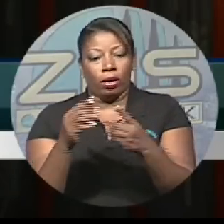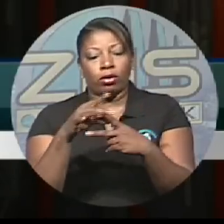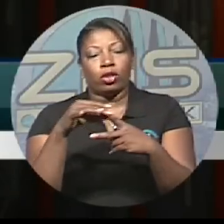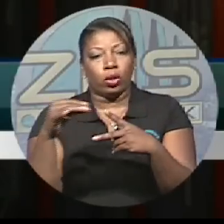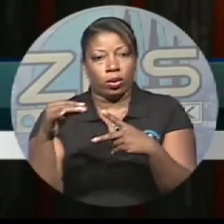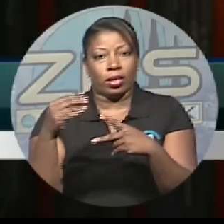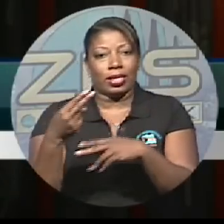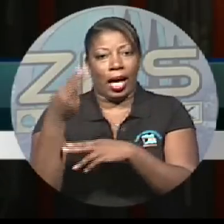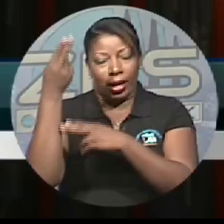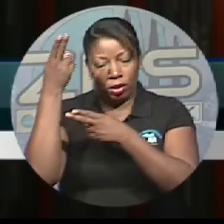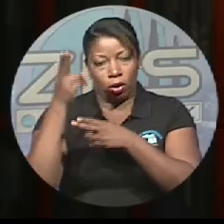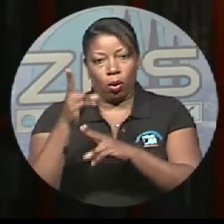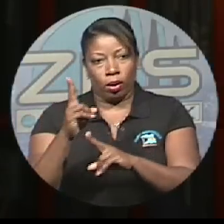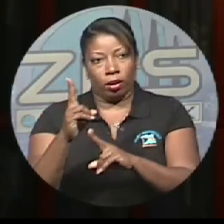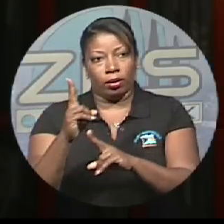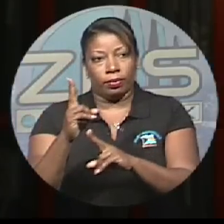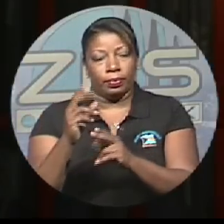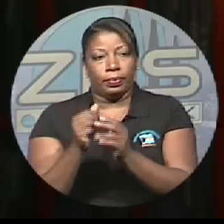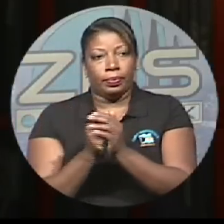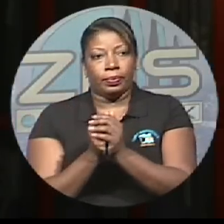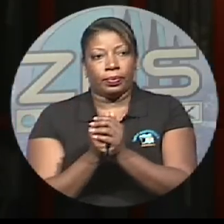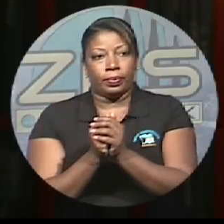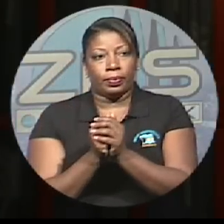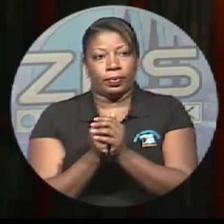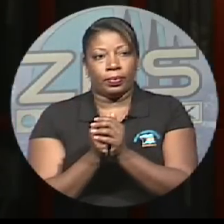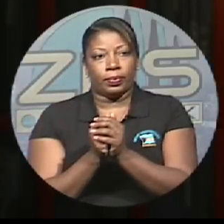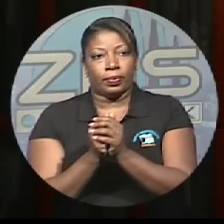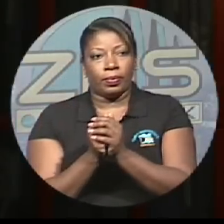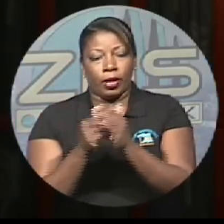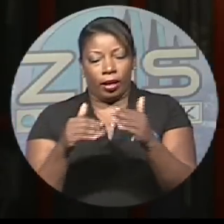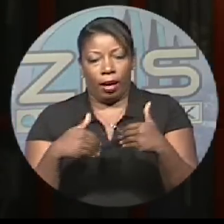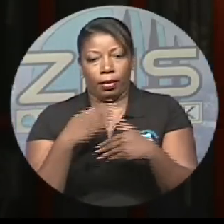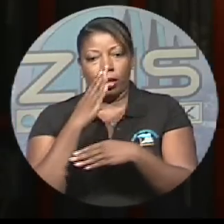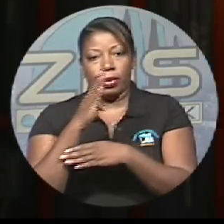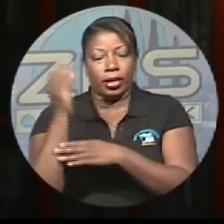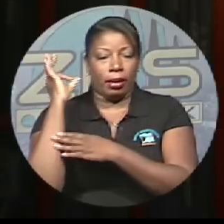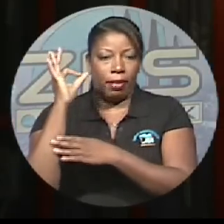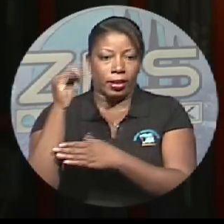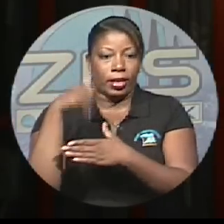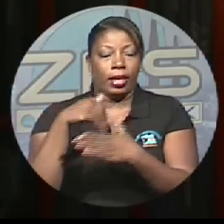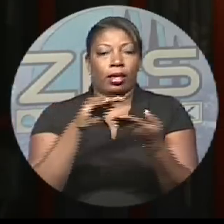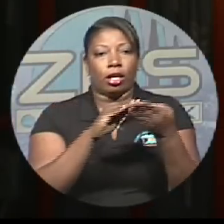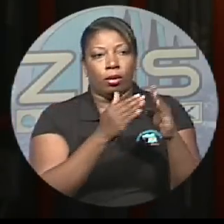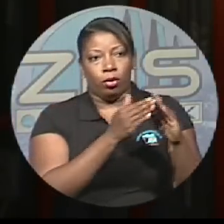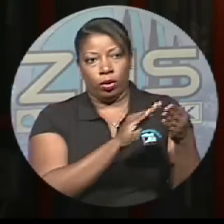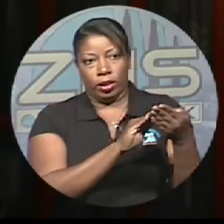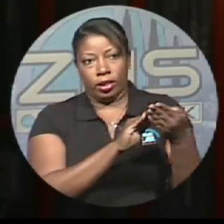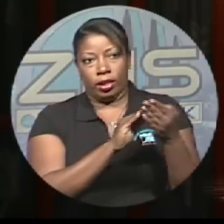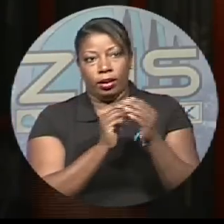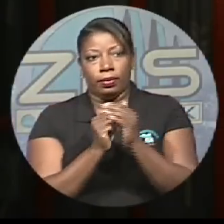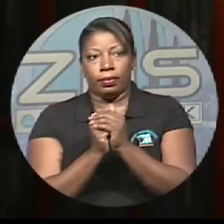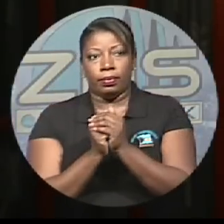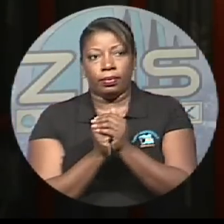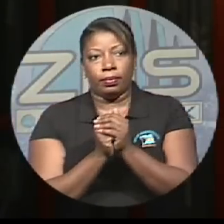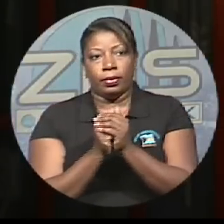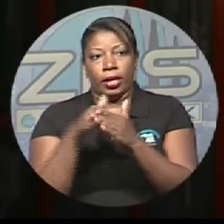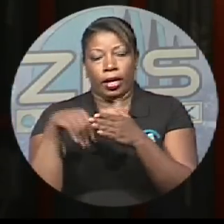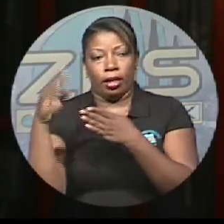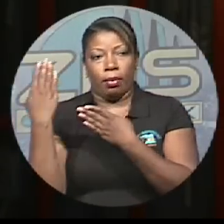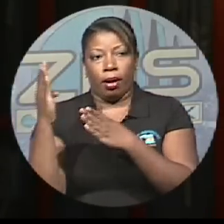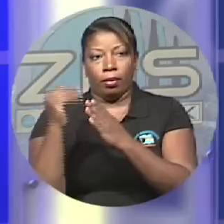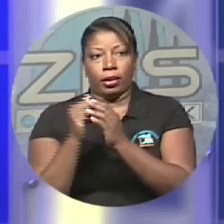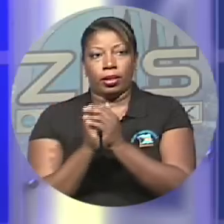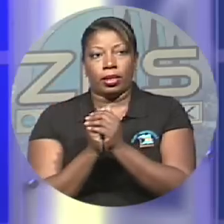the highest honor that I've really cherished of being a pastor in the community in the whole Bahamas.